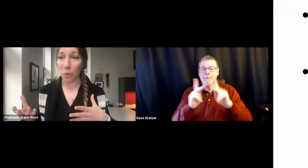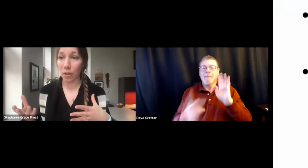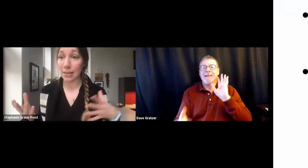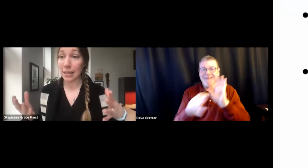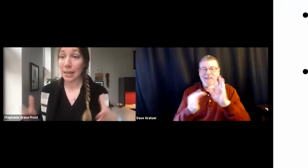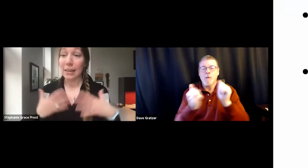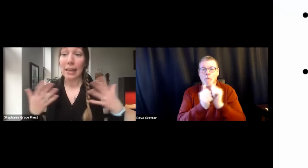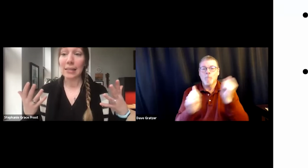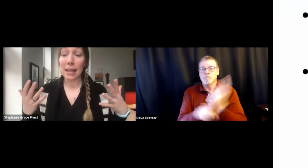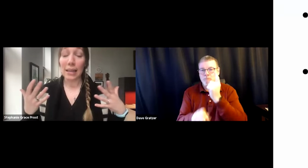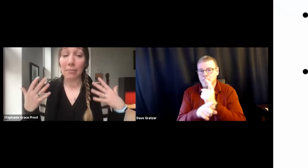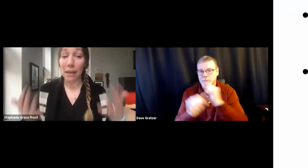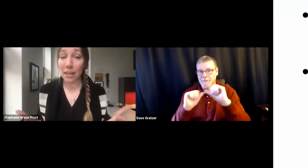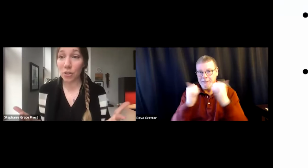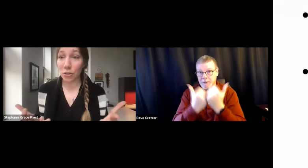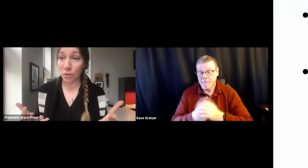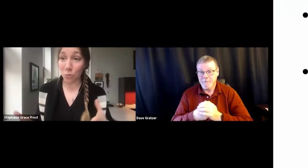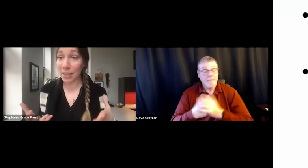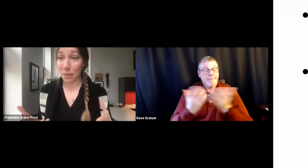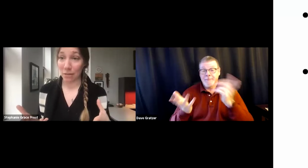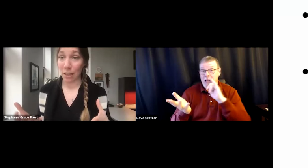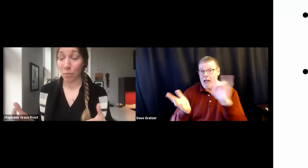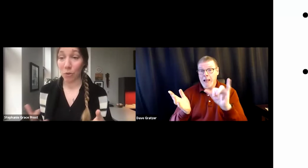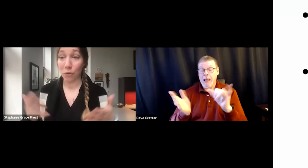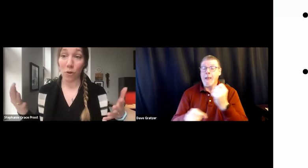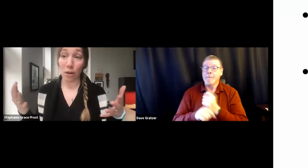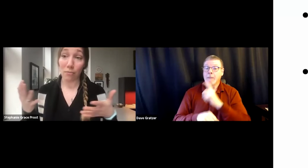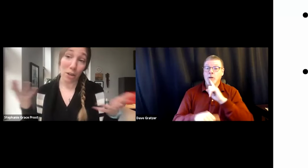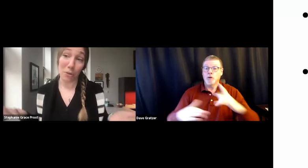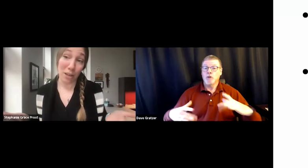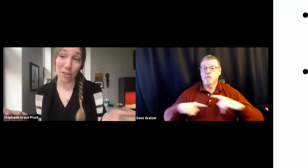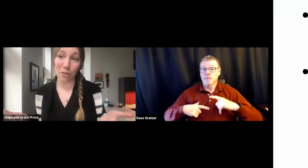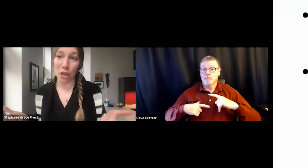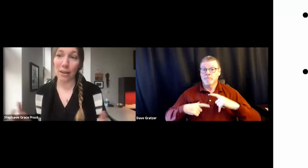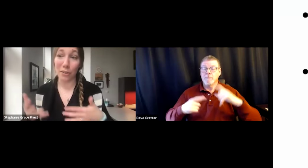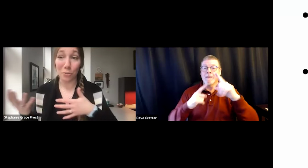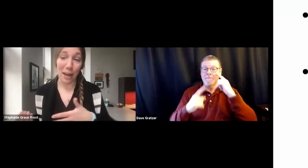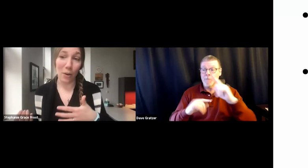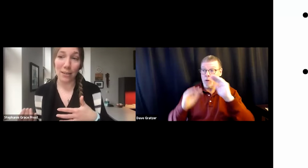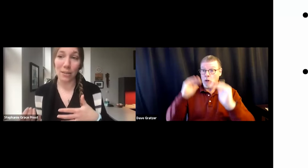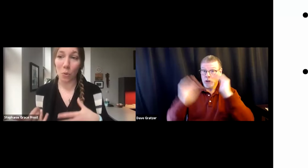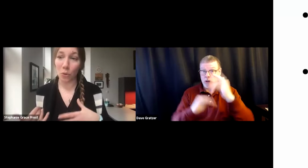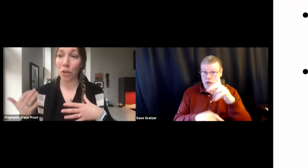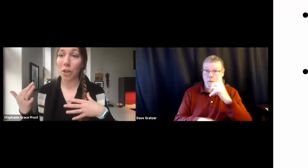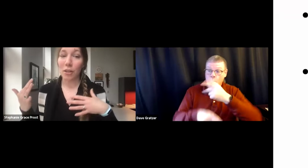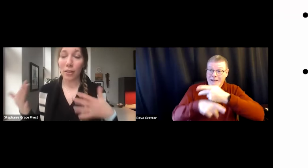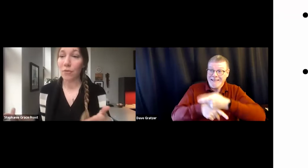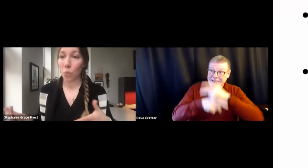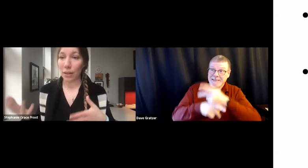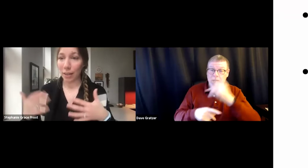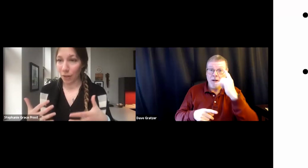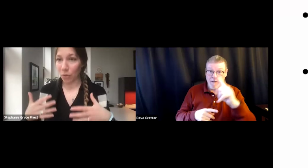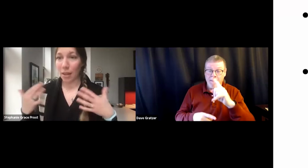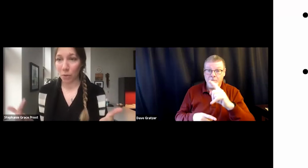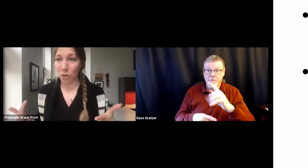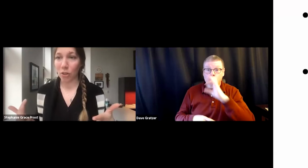appropriate supports. Things like making sure there's respite available for an adult child who now has an older loved